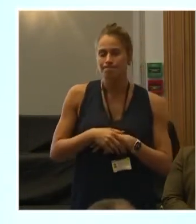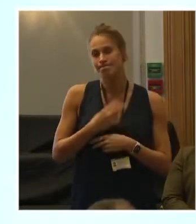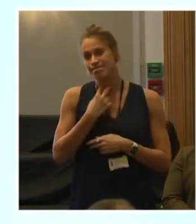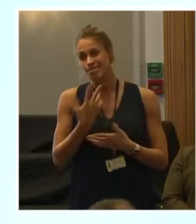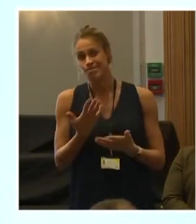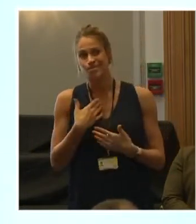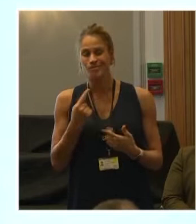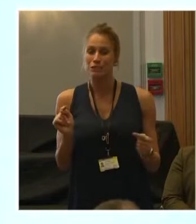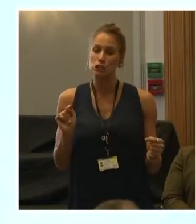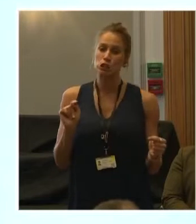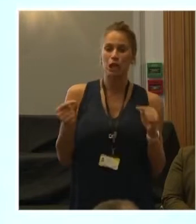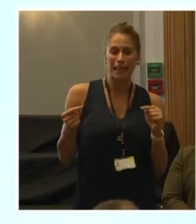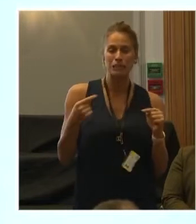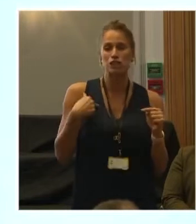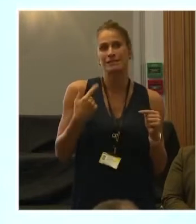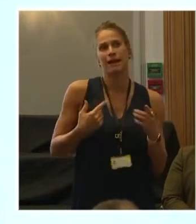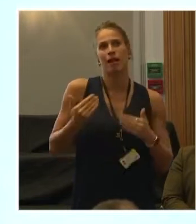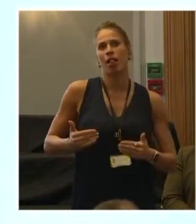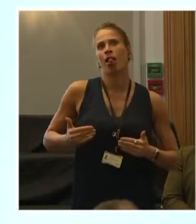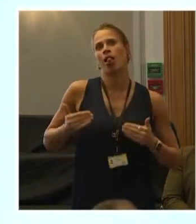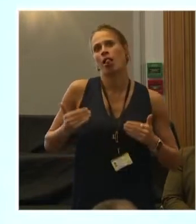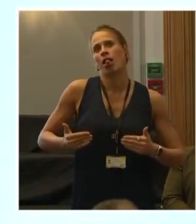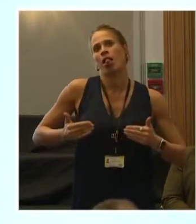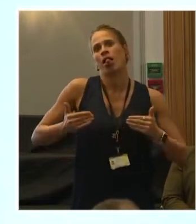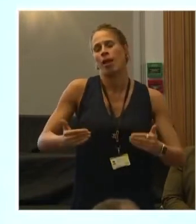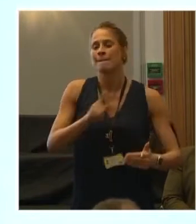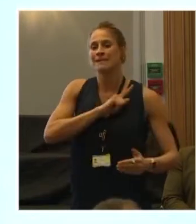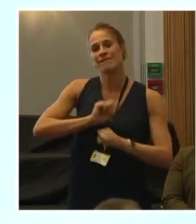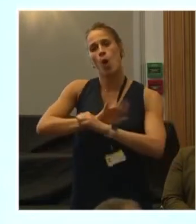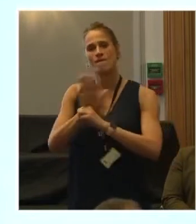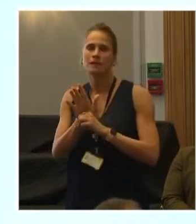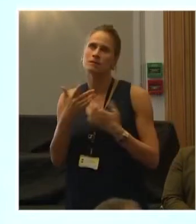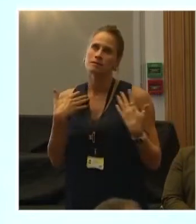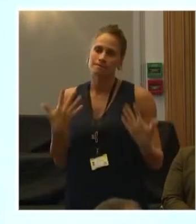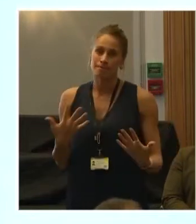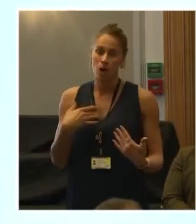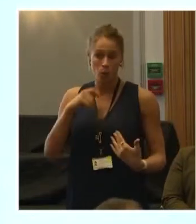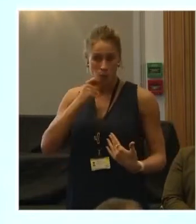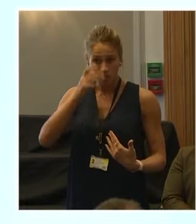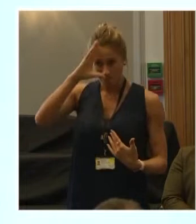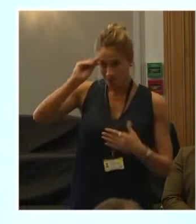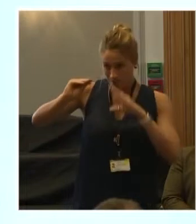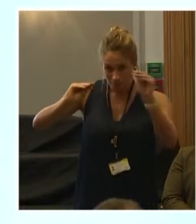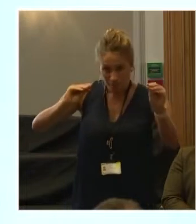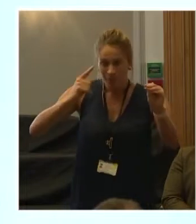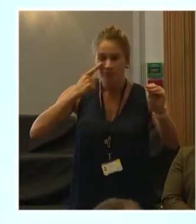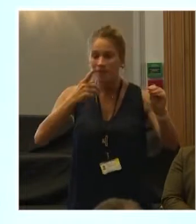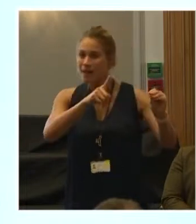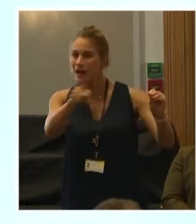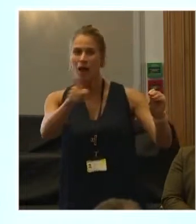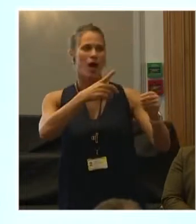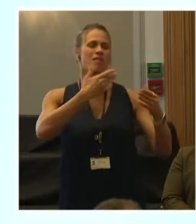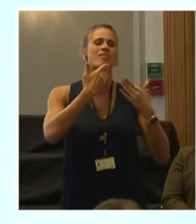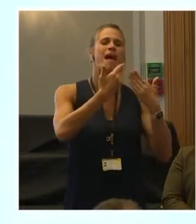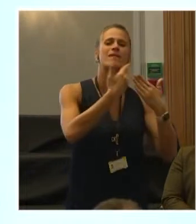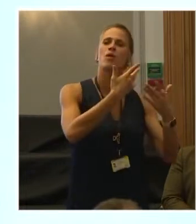the setbacks that the pandemic has presented. I'd just like to take a moment and note and thank all of our scientists and